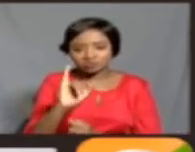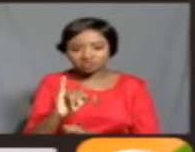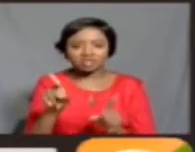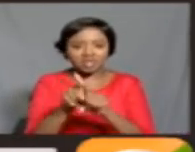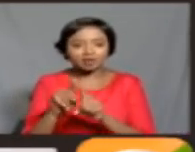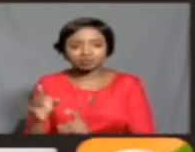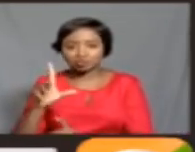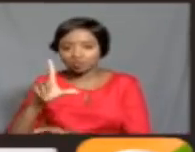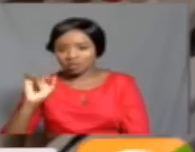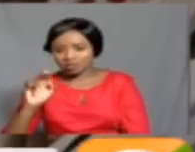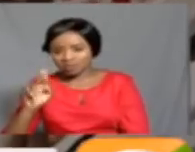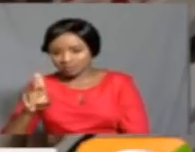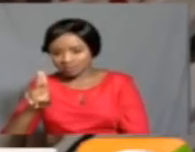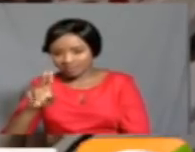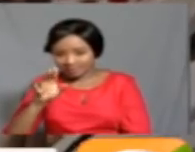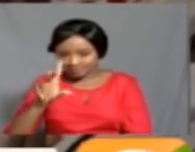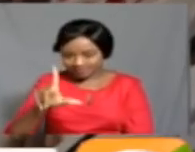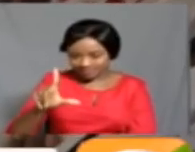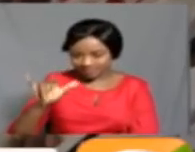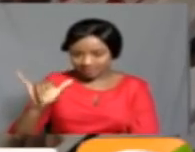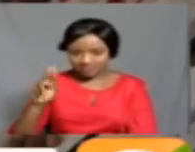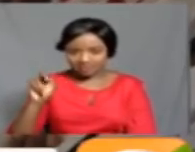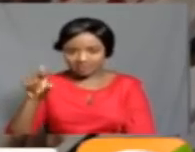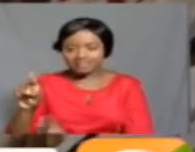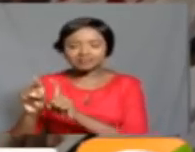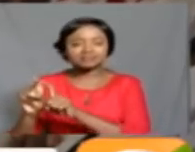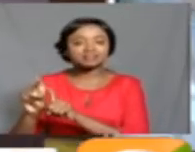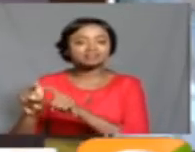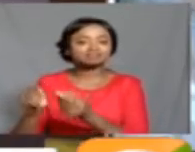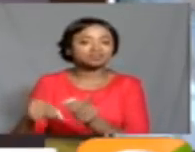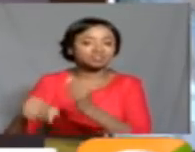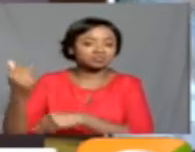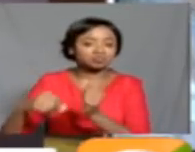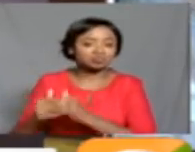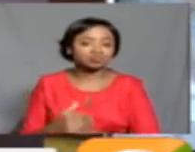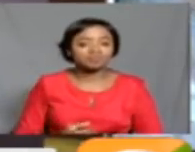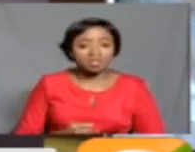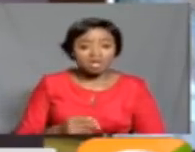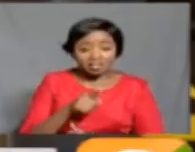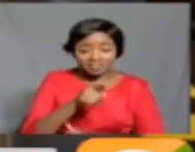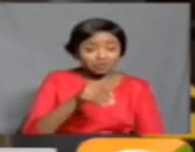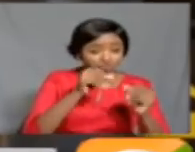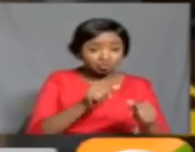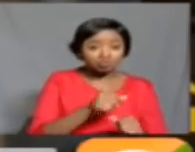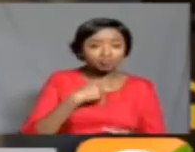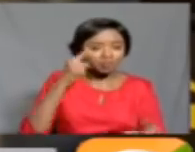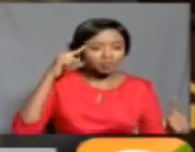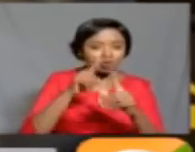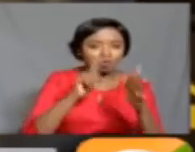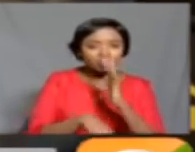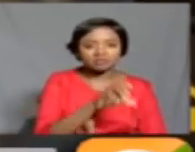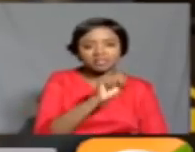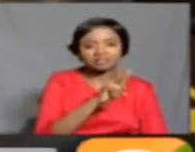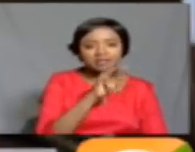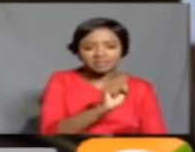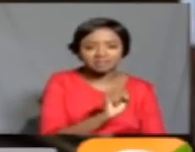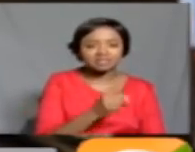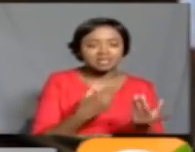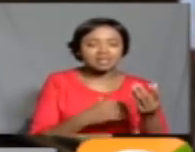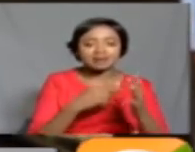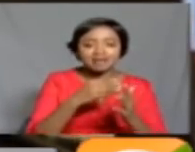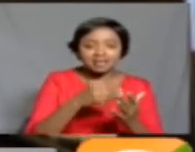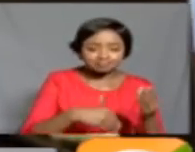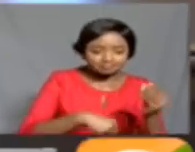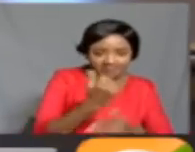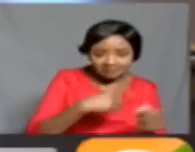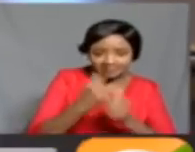Distribution, which offers IT solutions in the East African market. The solutions will target SMEs in retail, manufacturing,